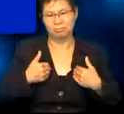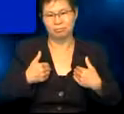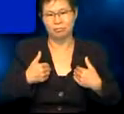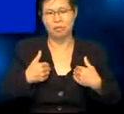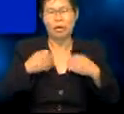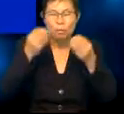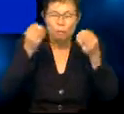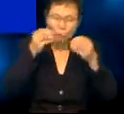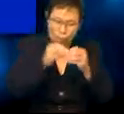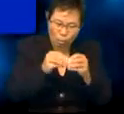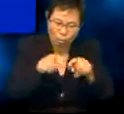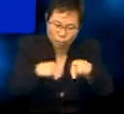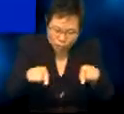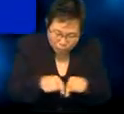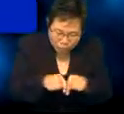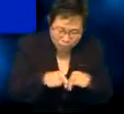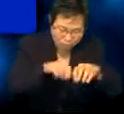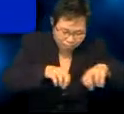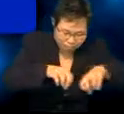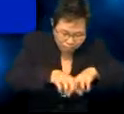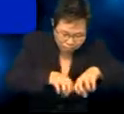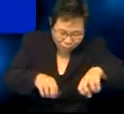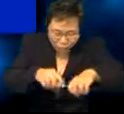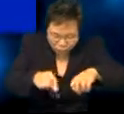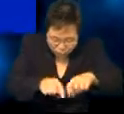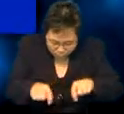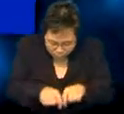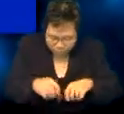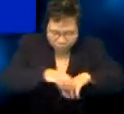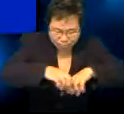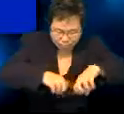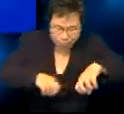is more space between the particles.